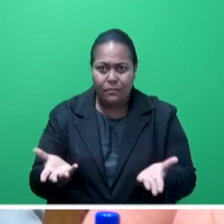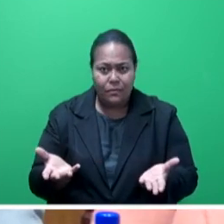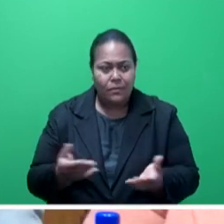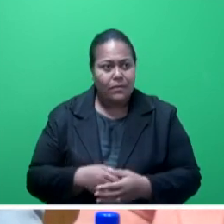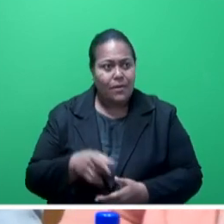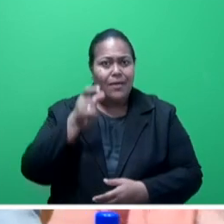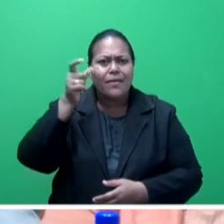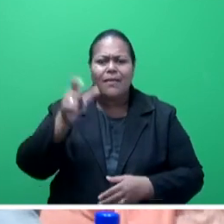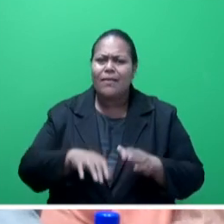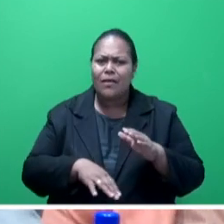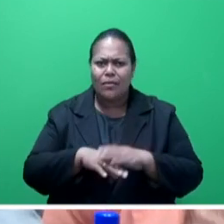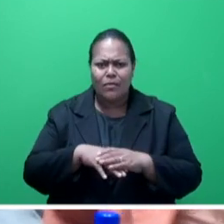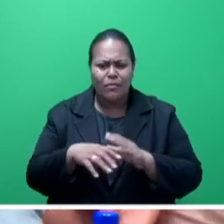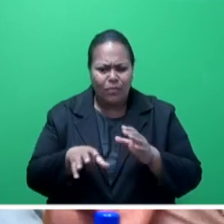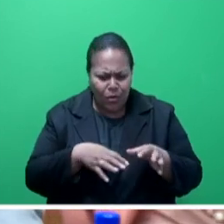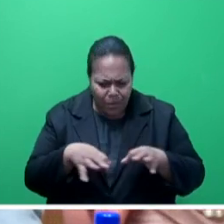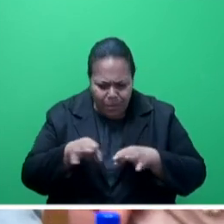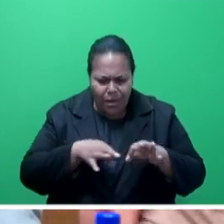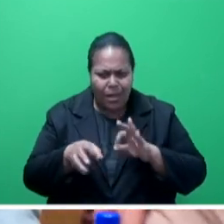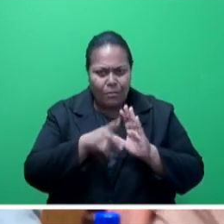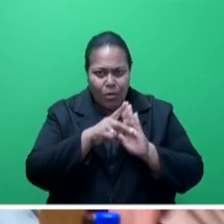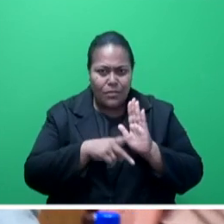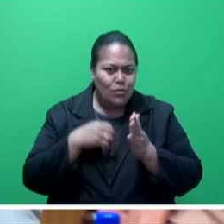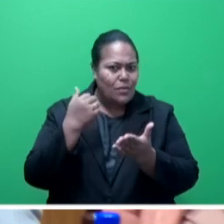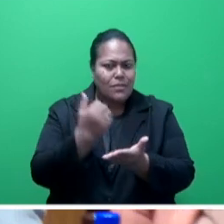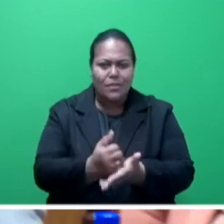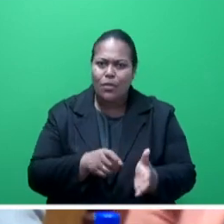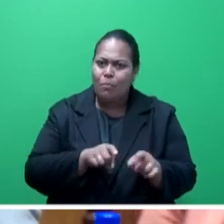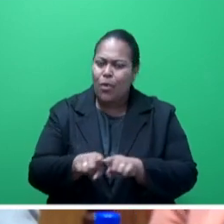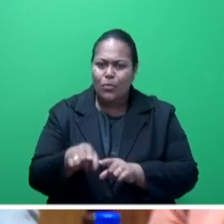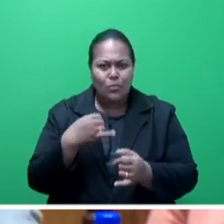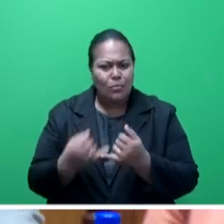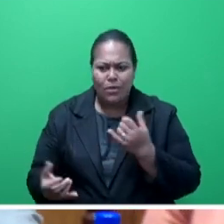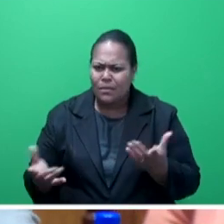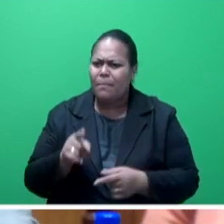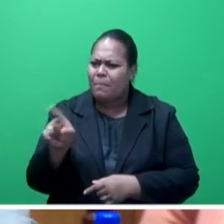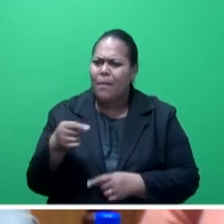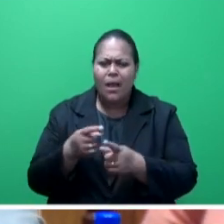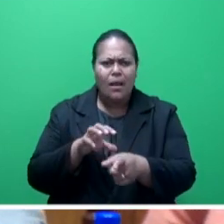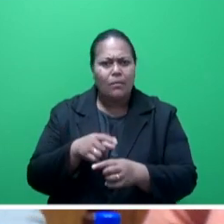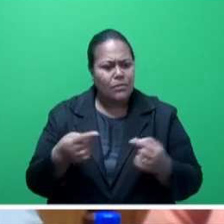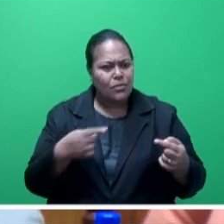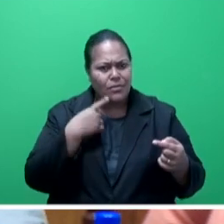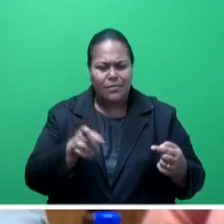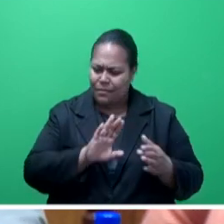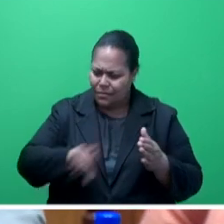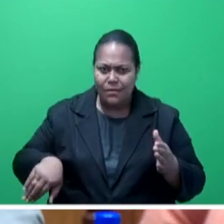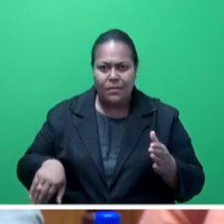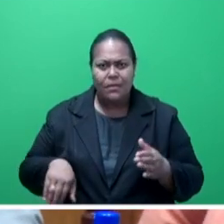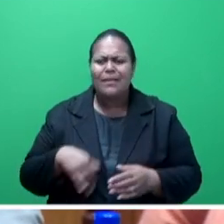Carefully formulated policies to assist our most vulnerable. They are saying, do away with it. Let them sink or